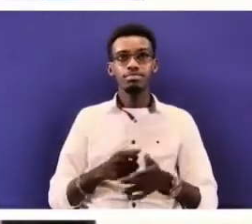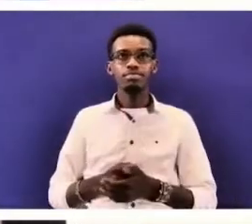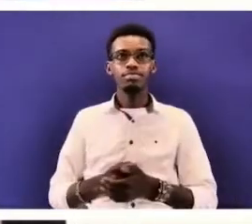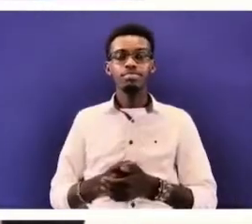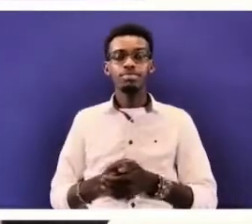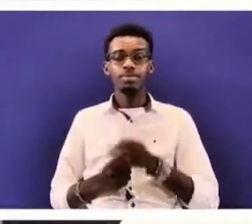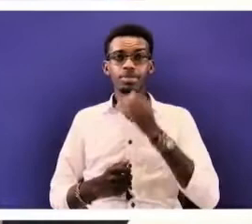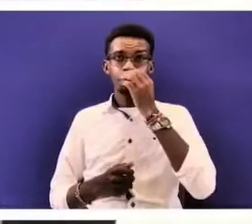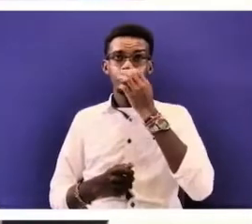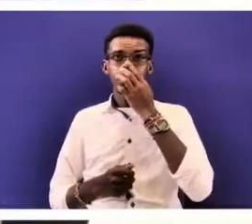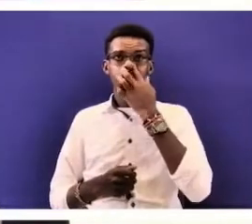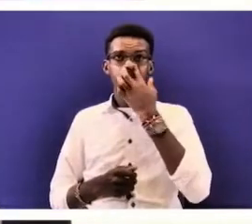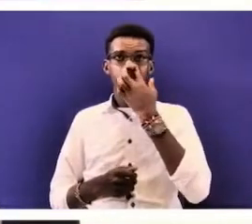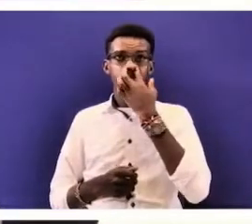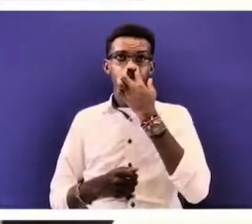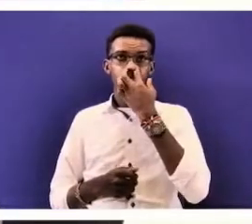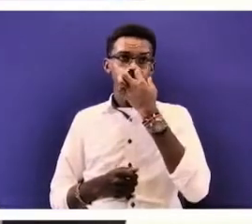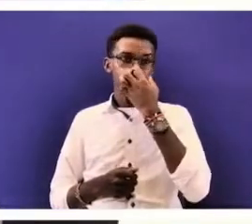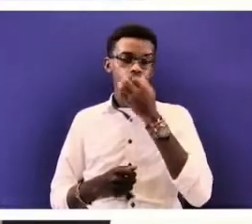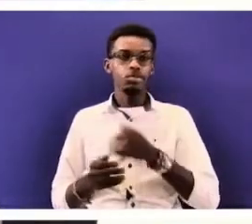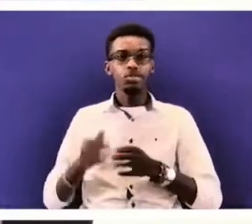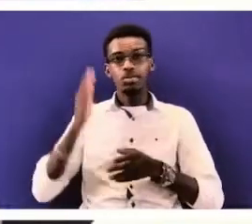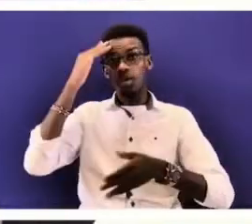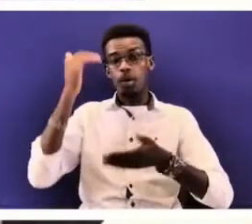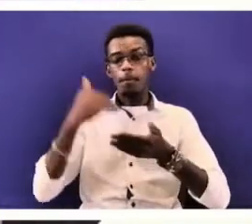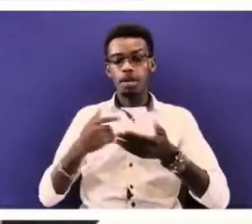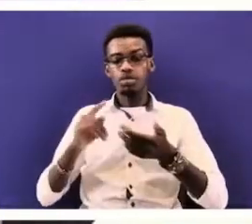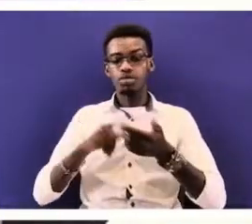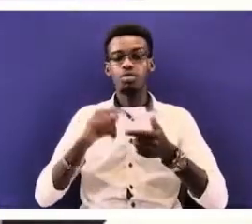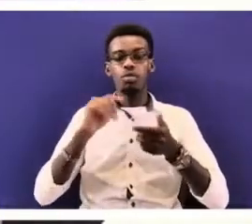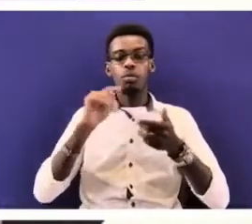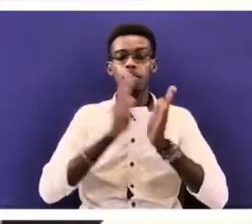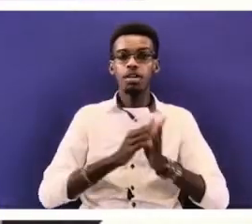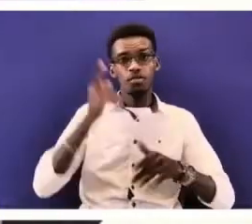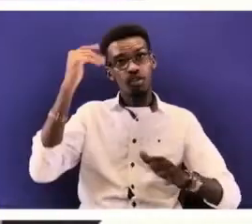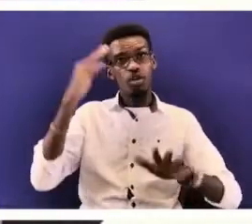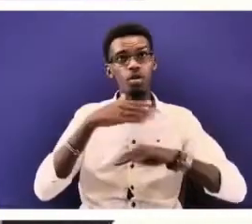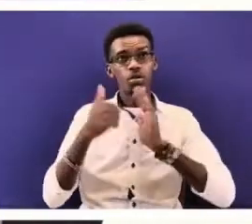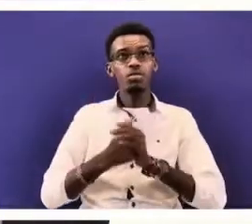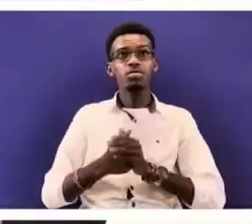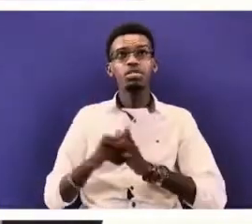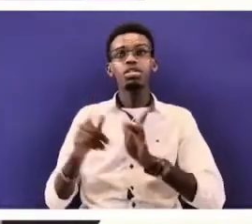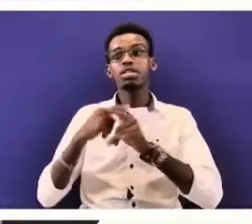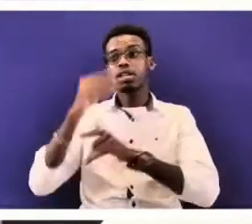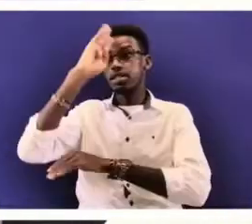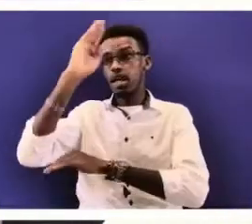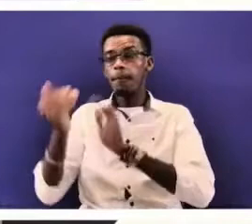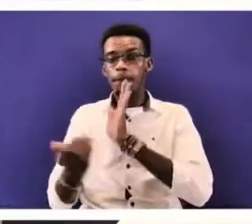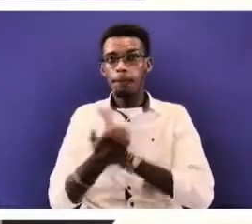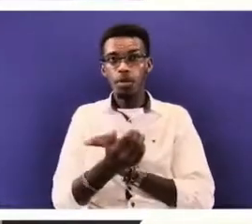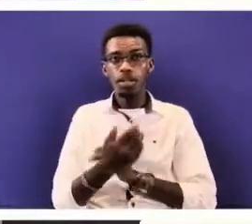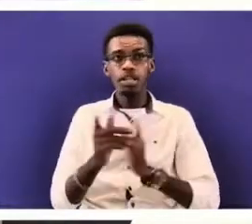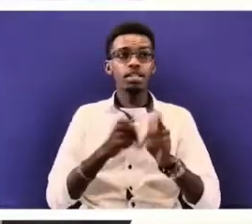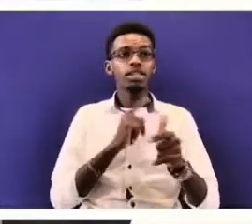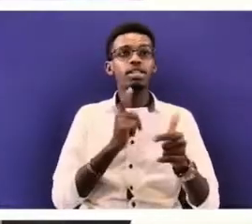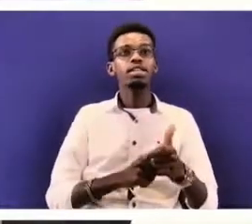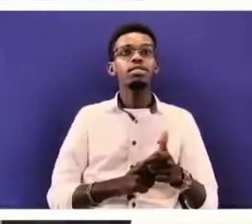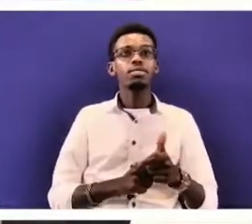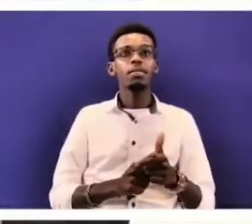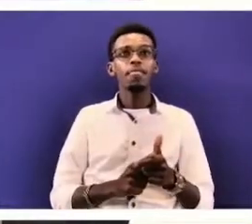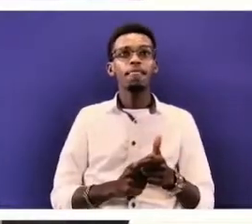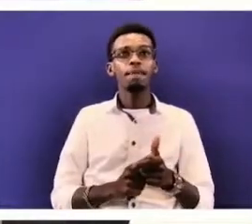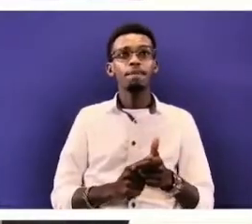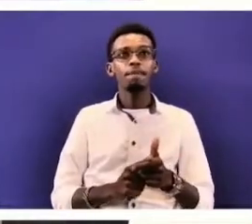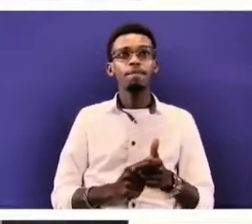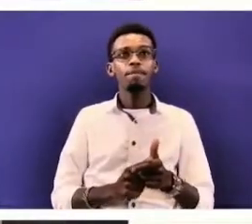No need for me to pray over the passage that I'm going to read on Sunday morning. And if you don't mind me using